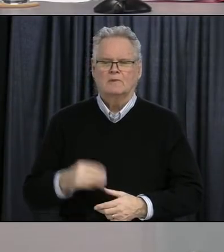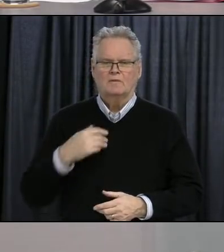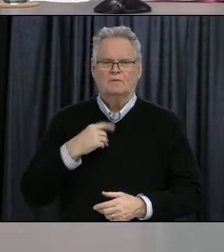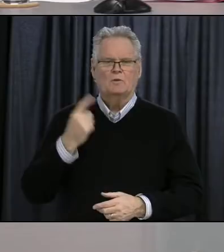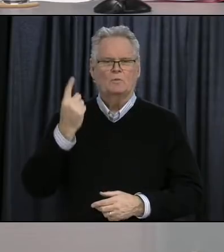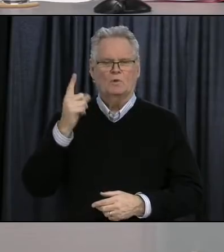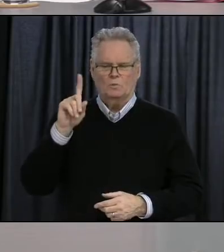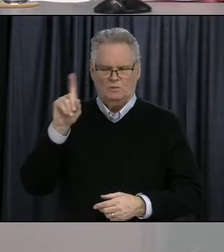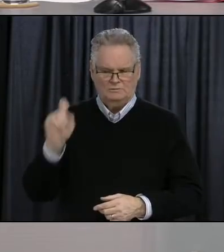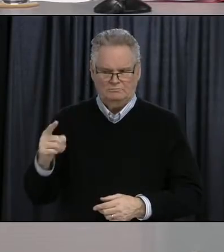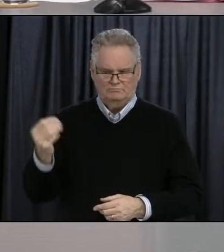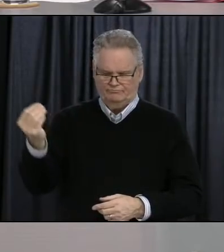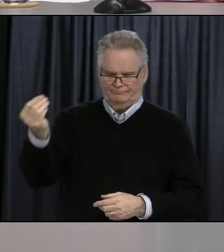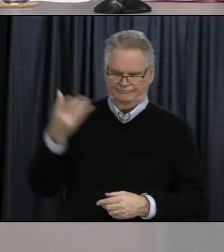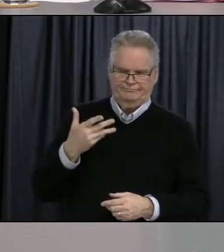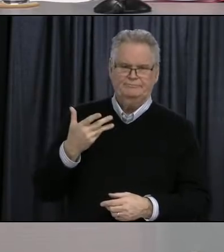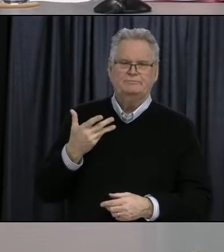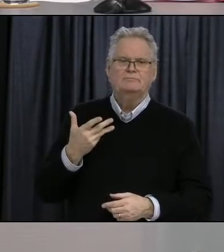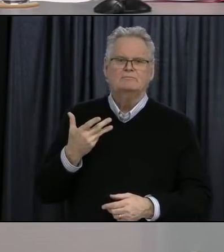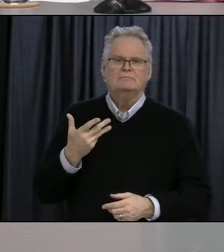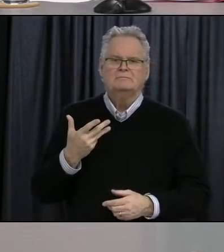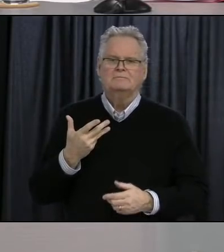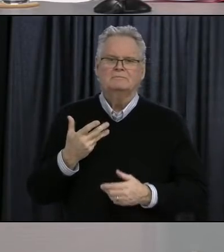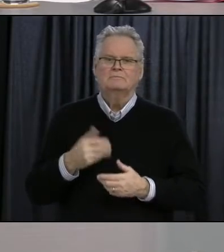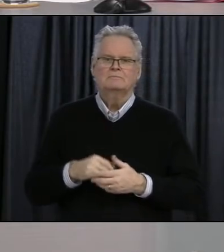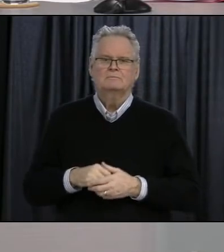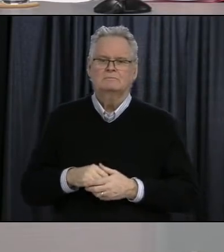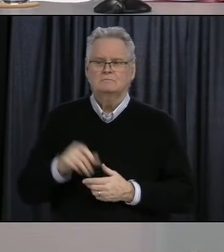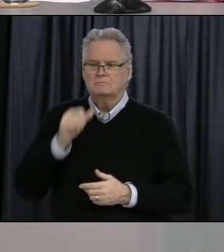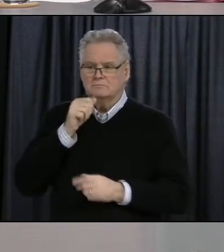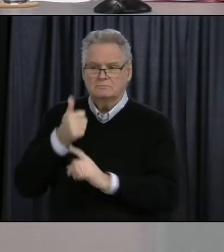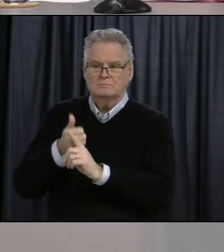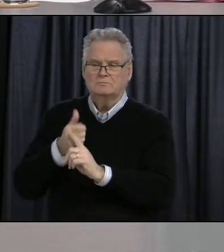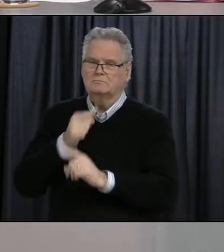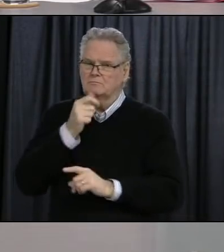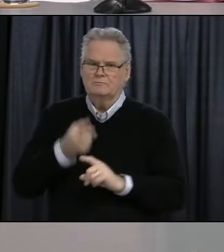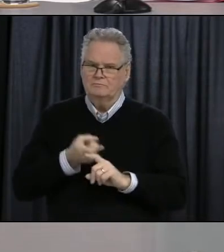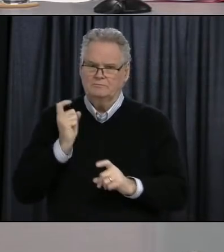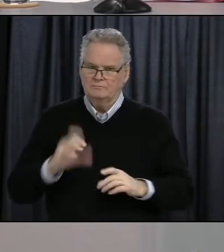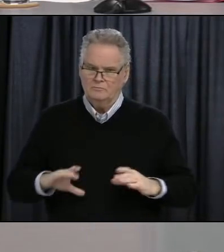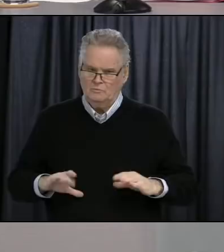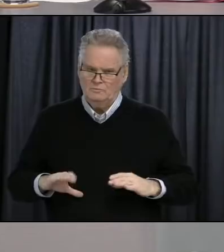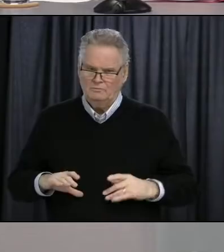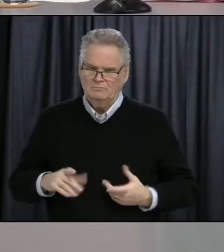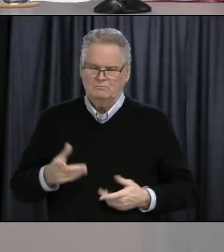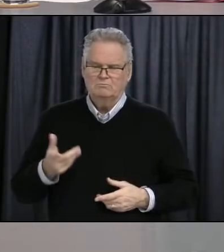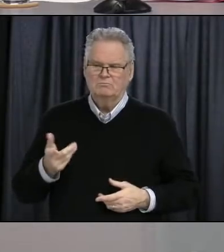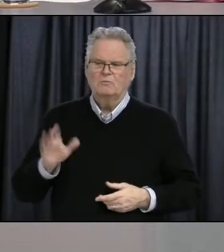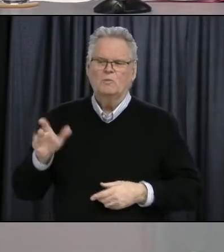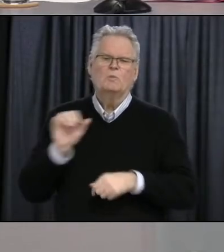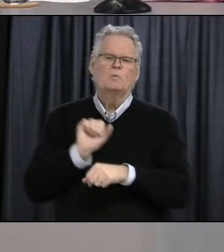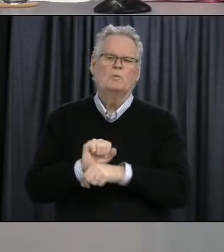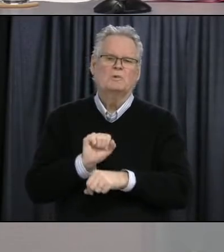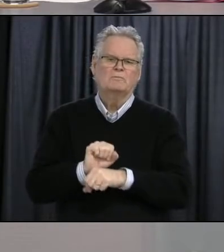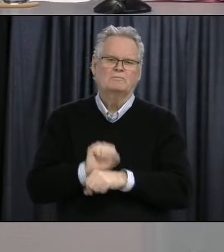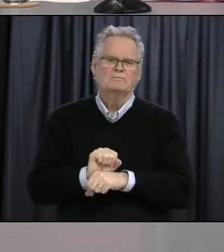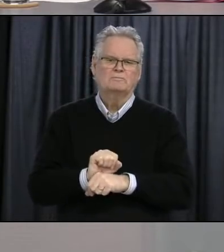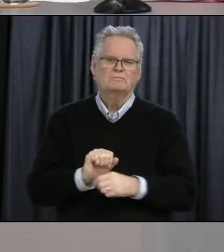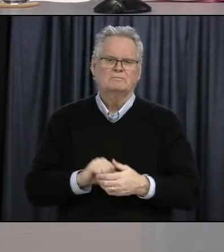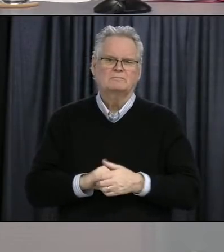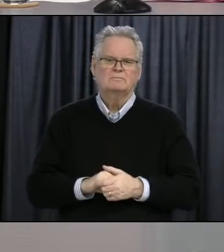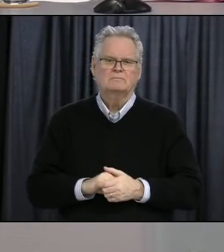work permit. They're wondering, will the government cover the cost of vaccination for migrants because they're not eligible for